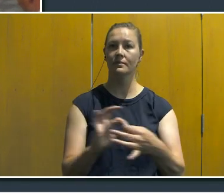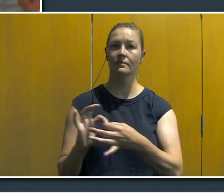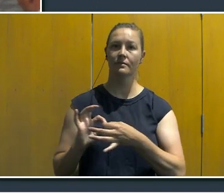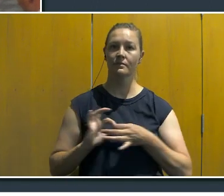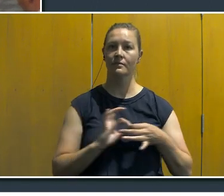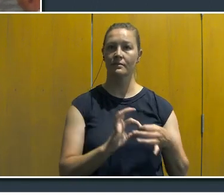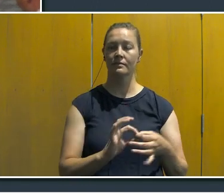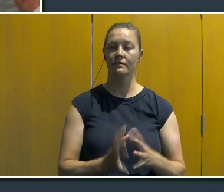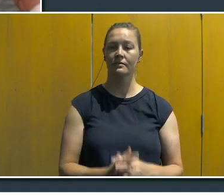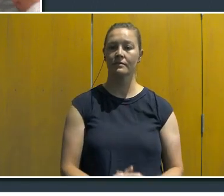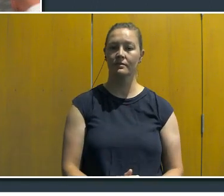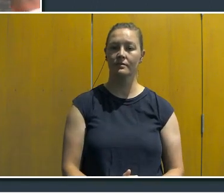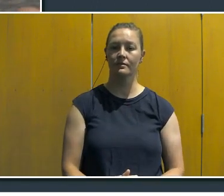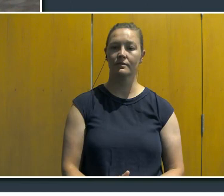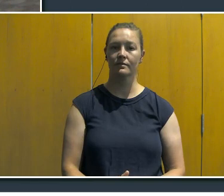e.